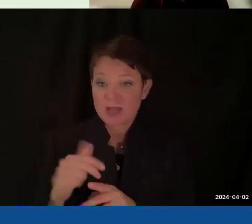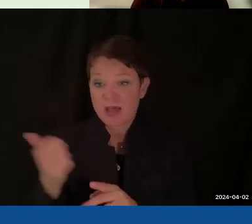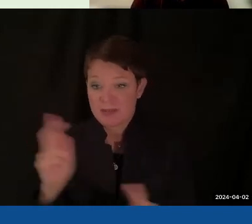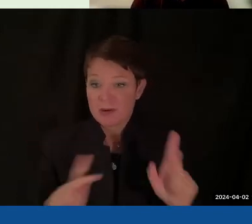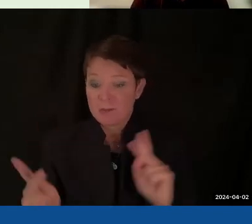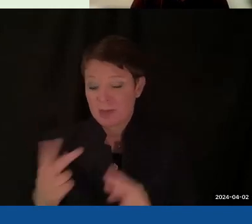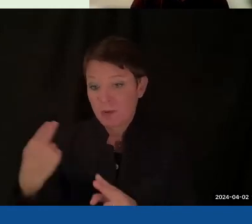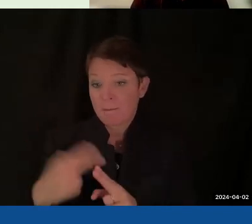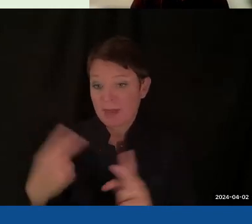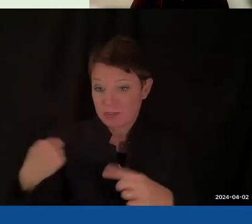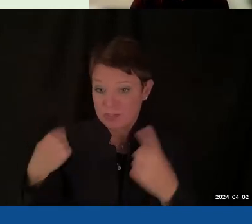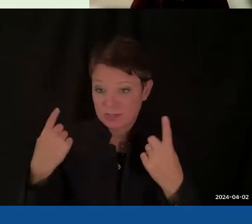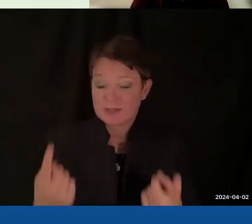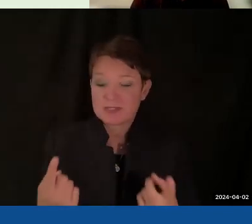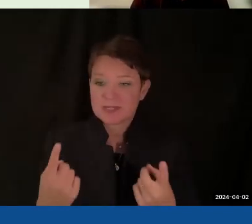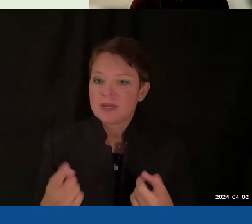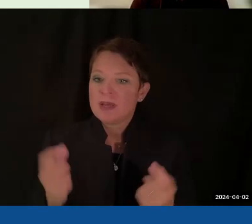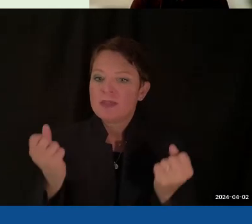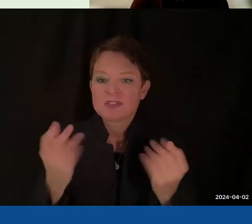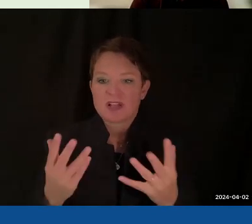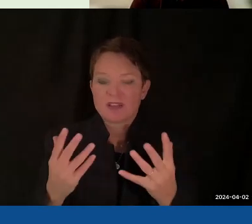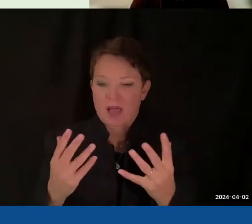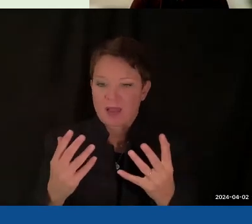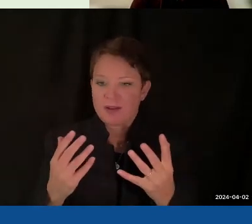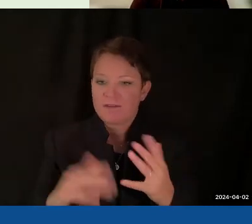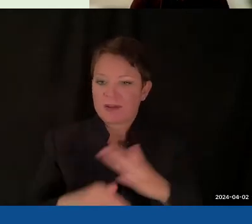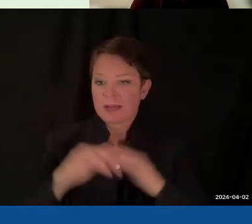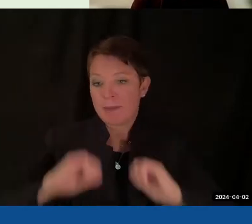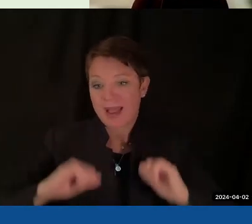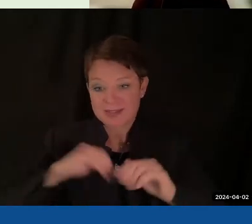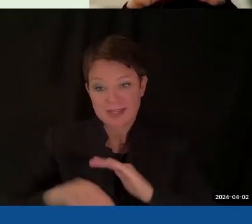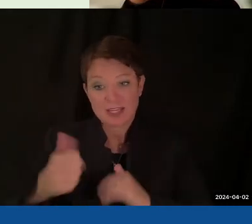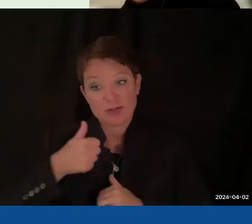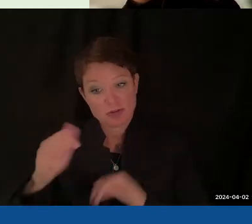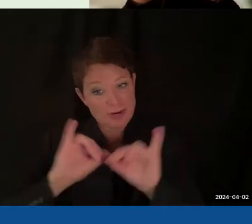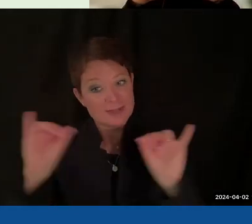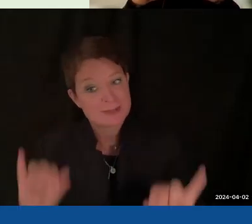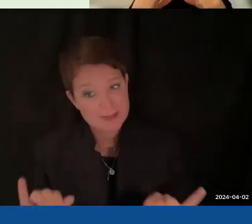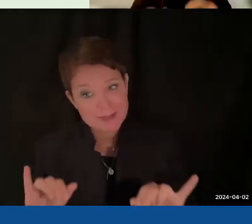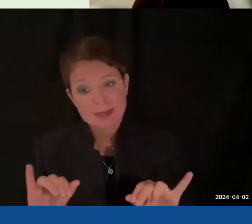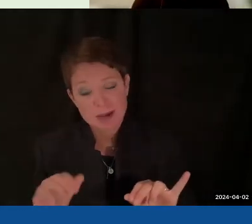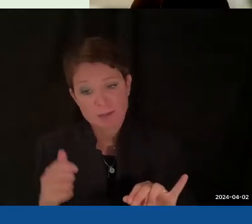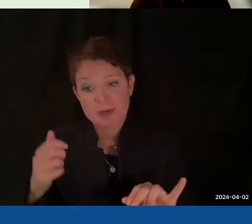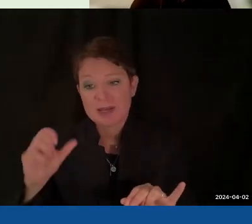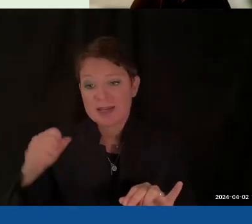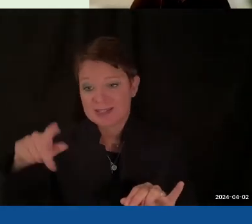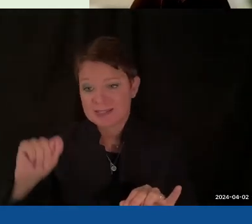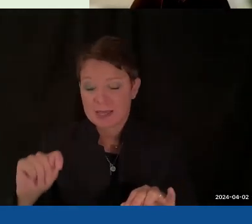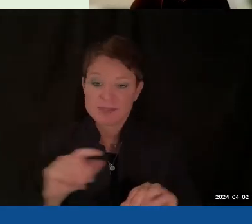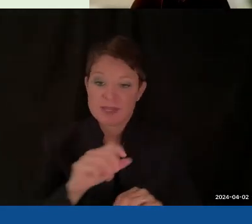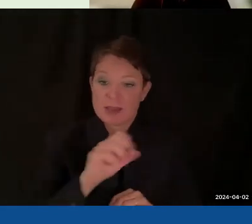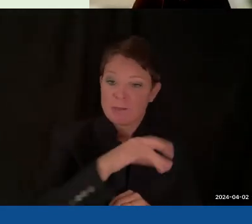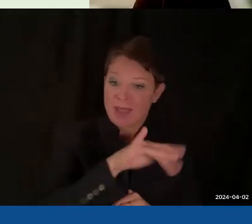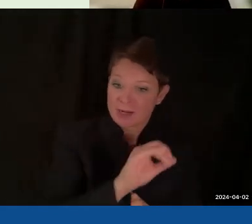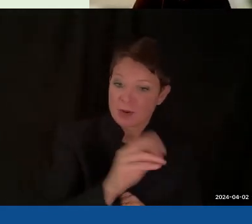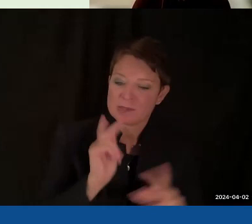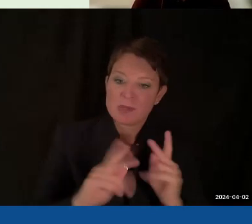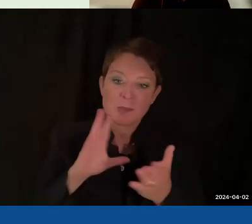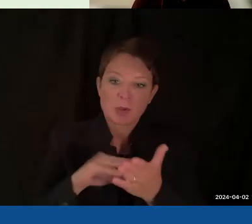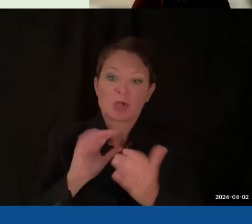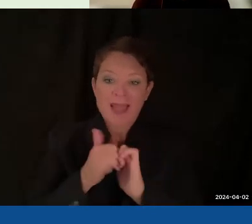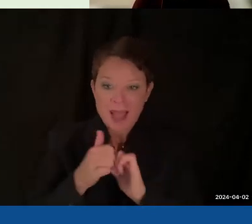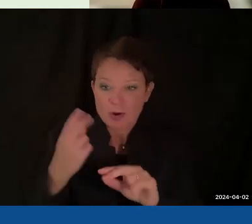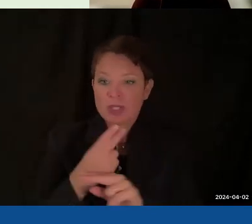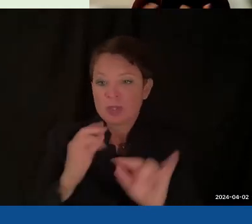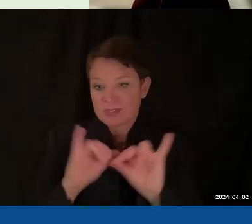people have noted, there's a lot of capacity in the transit system. And it is over time, as people learn how to